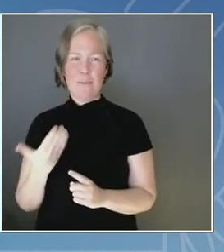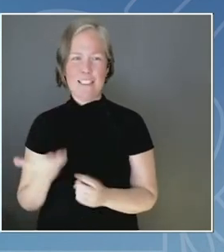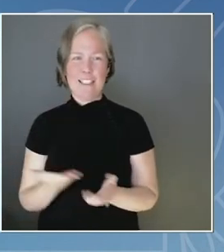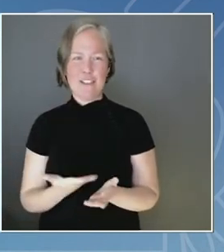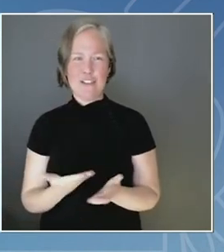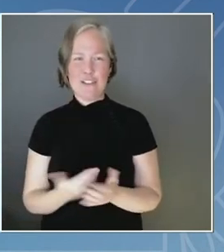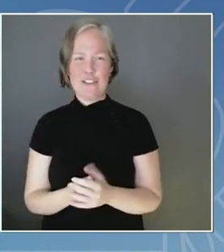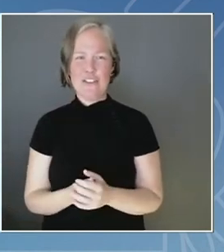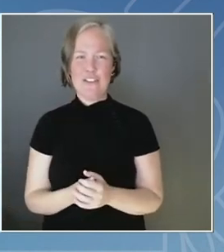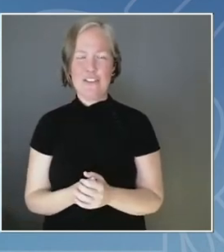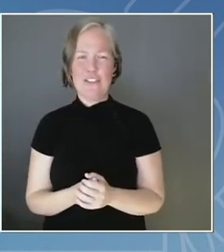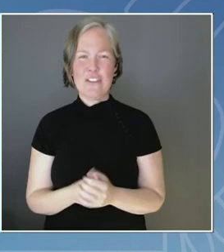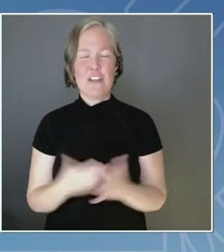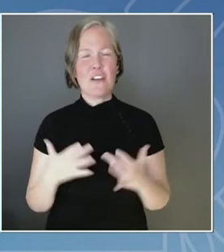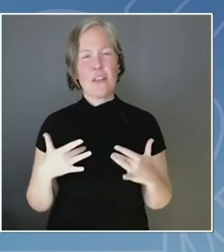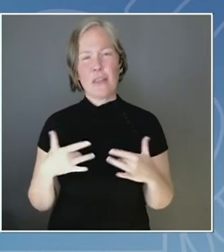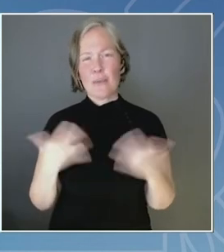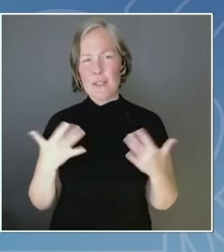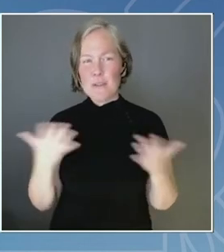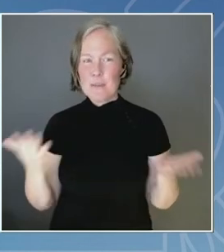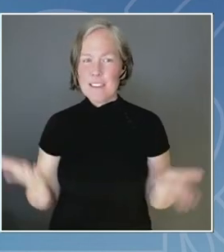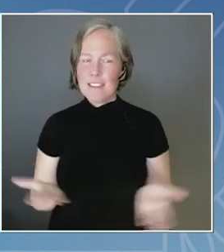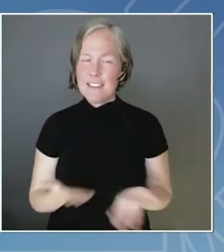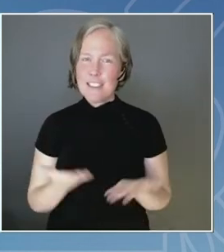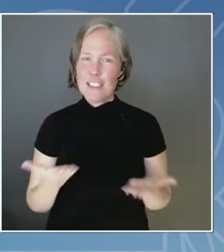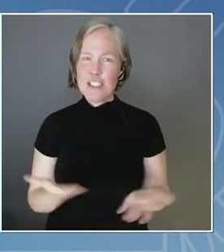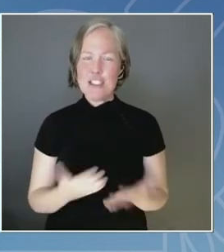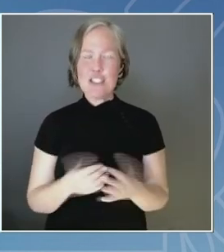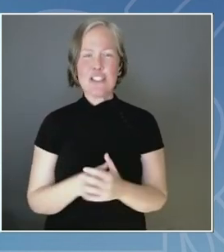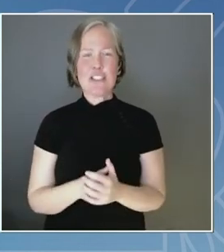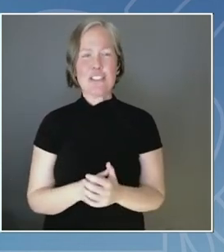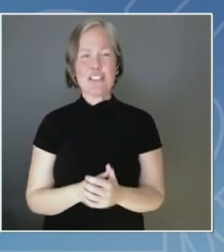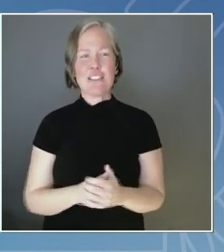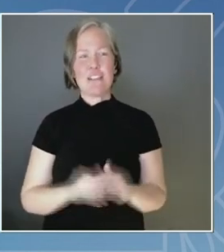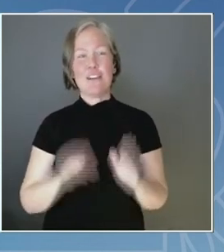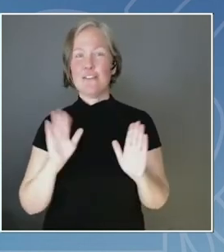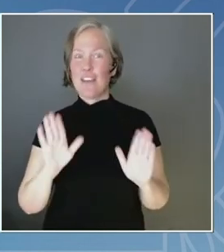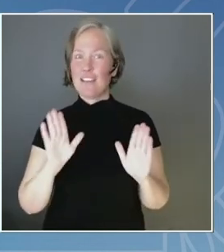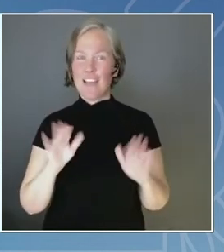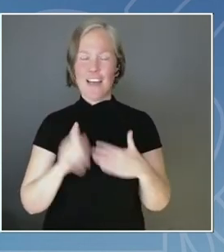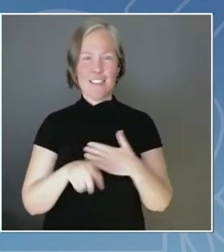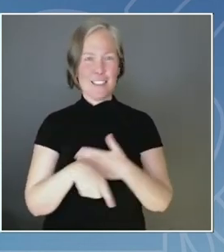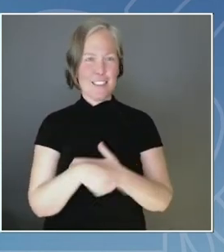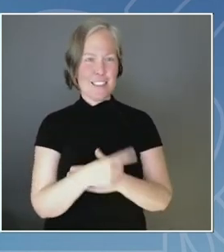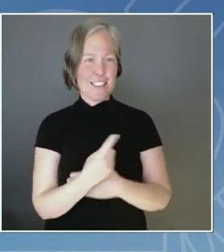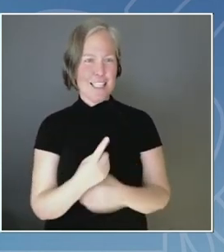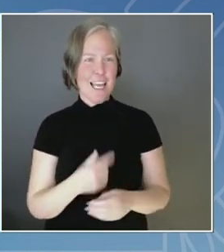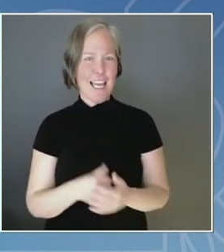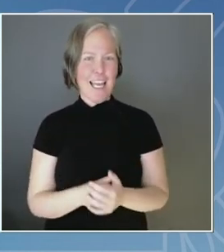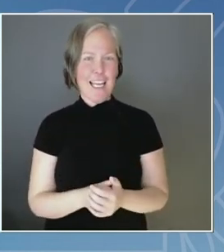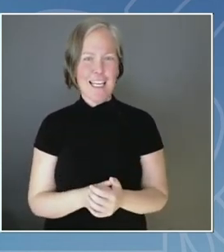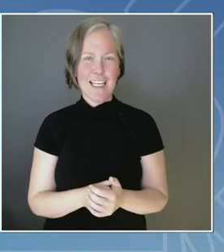very delightful to be here, and it's a fantastic day, the first day that really starting